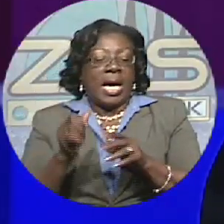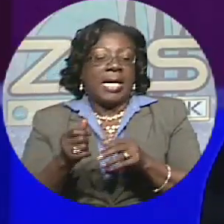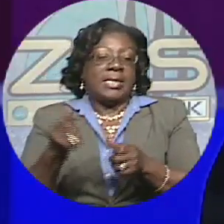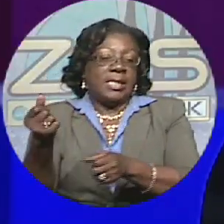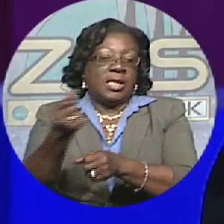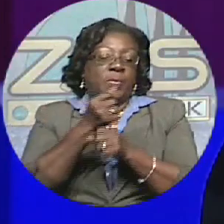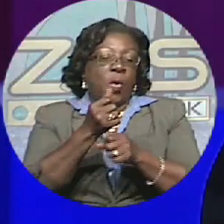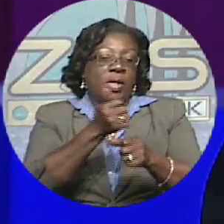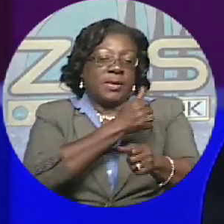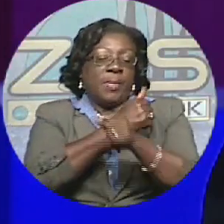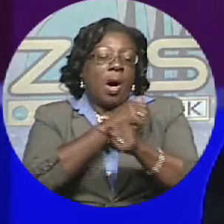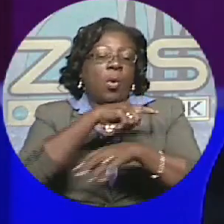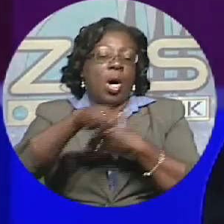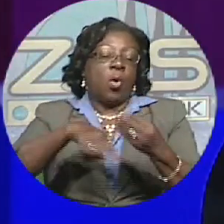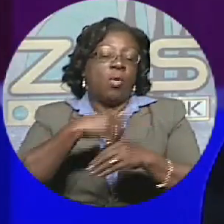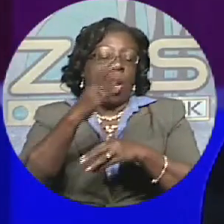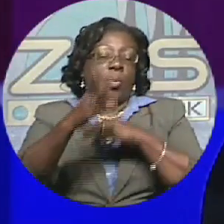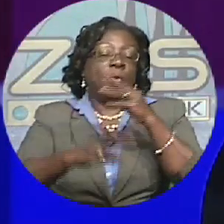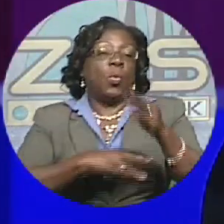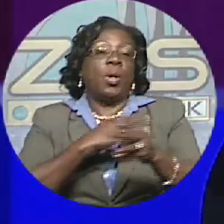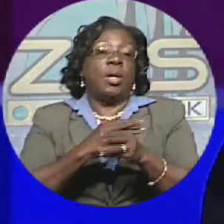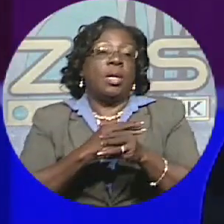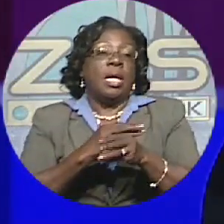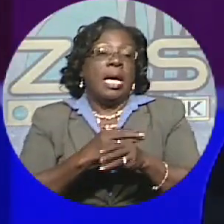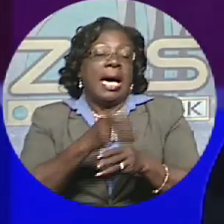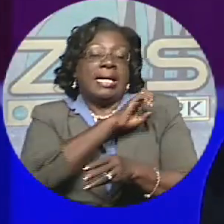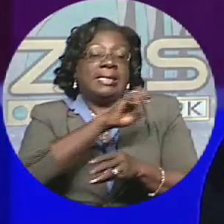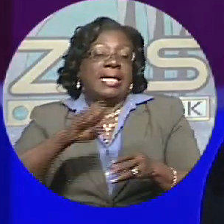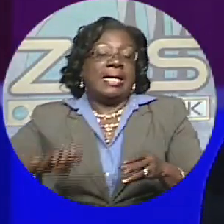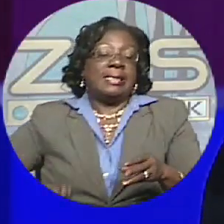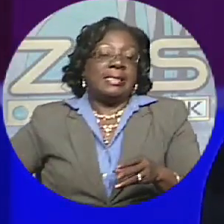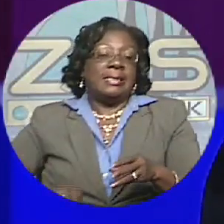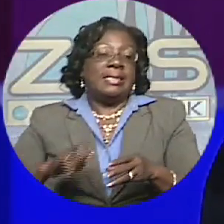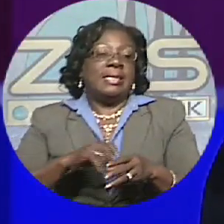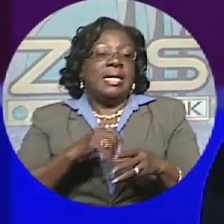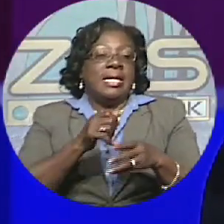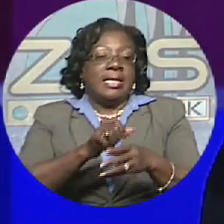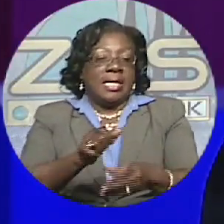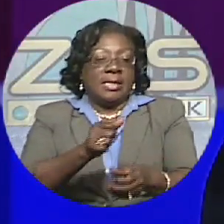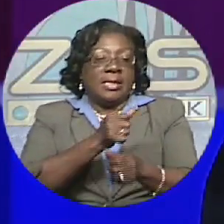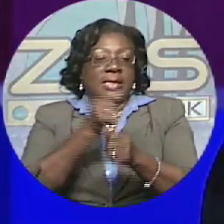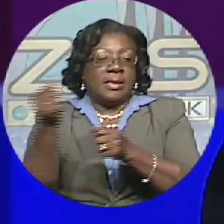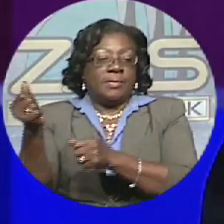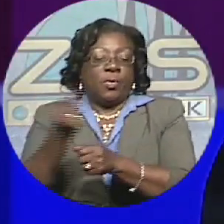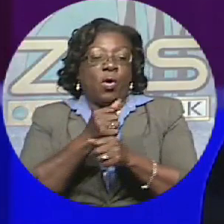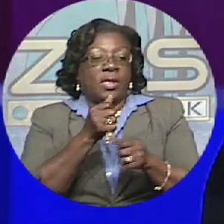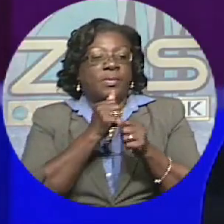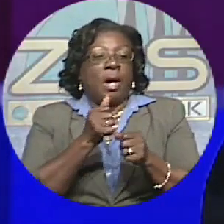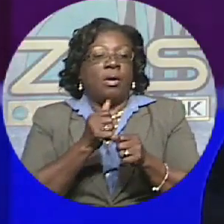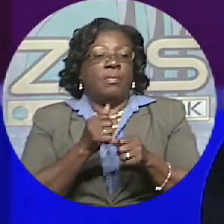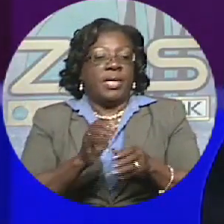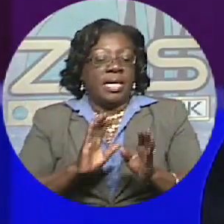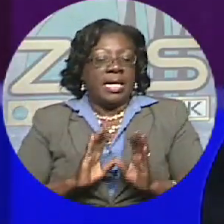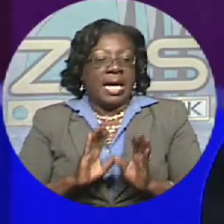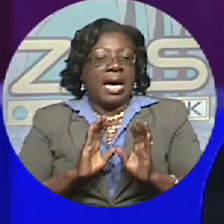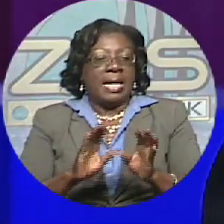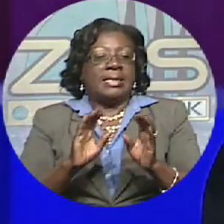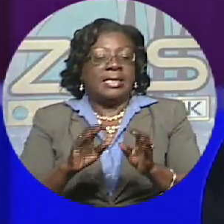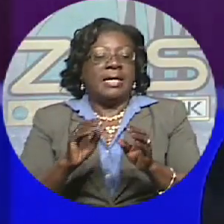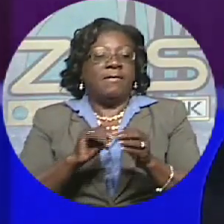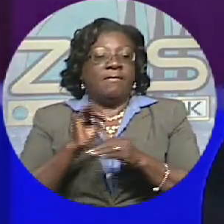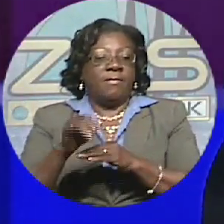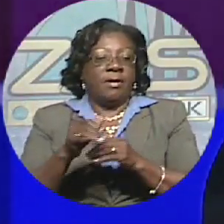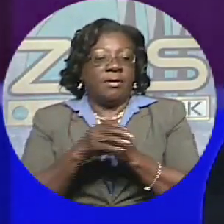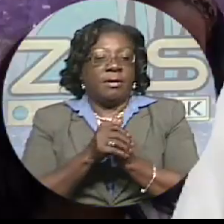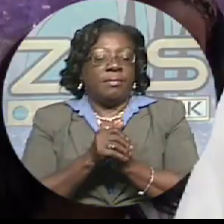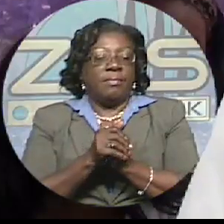and according to Cuban ambassador to the Bahamas, His Excellency Ernesto Guzman, their sports prowess can be enhanced even further should certain restrictions be